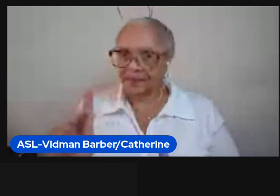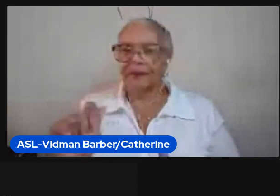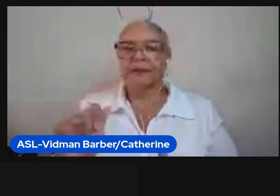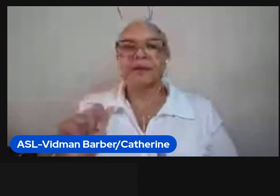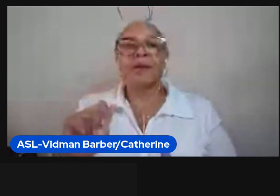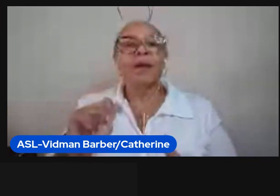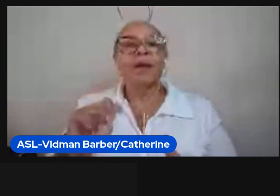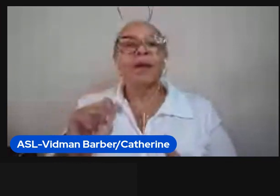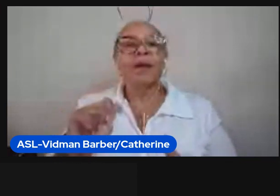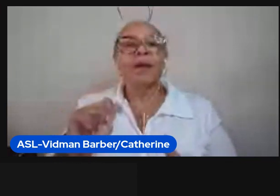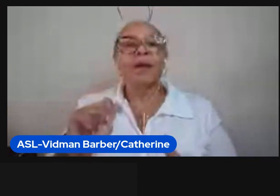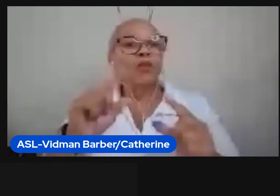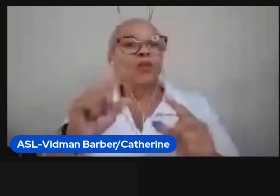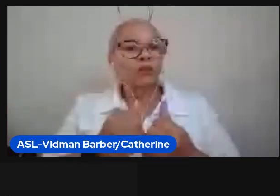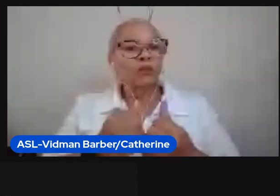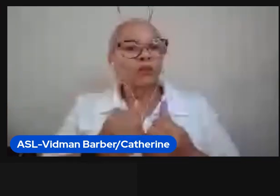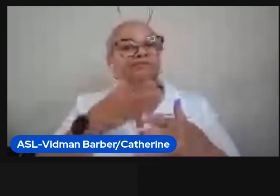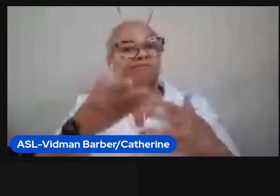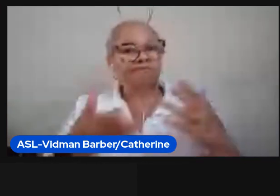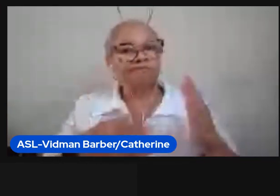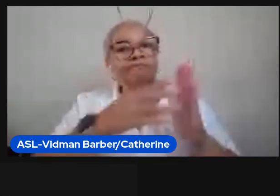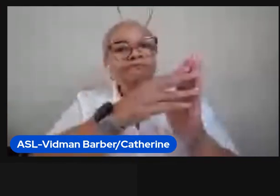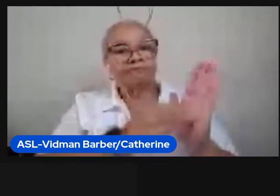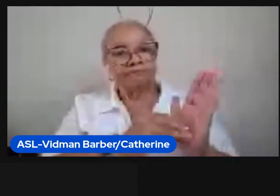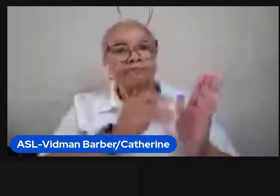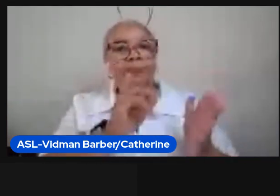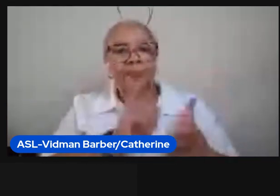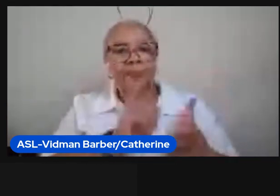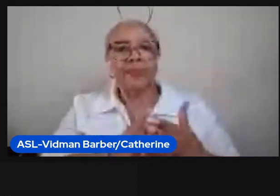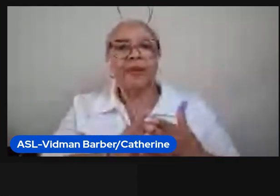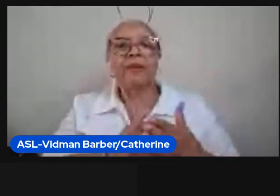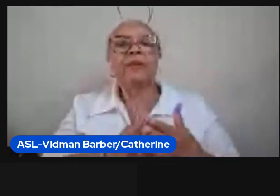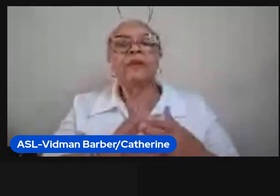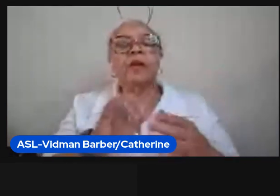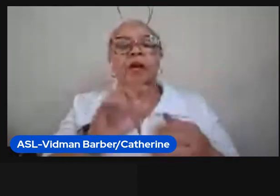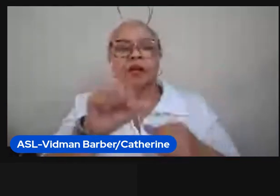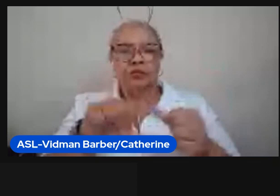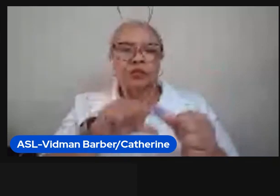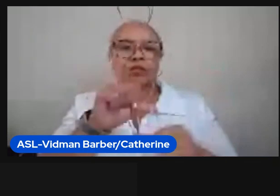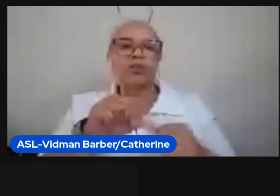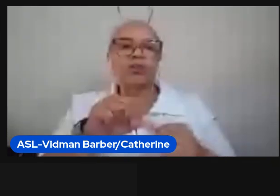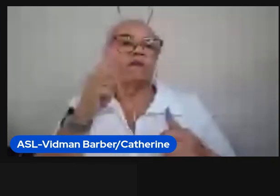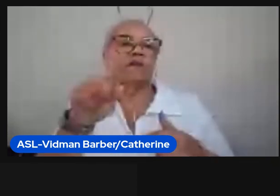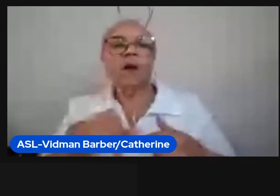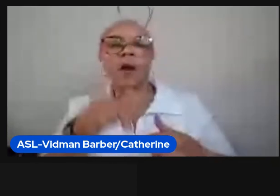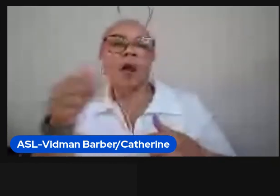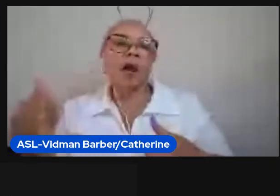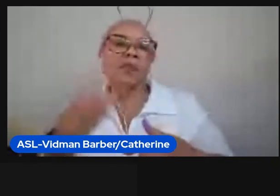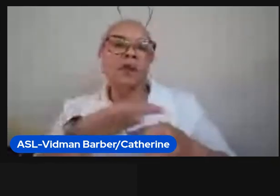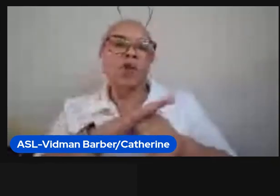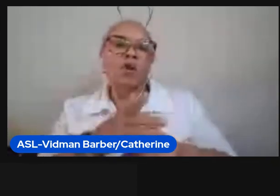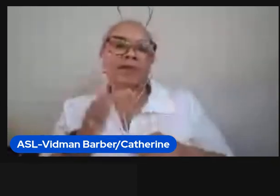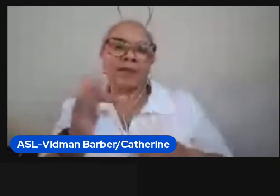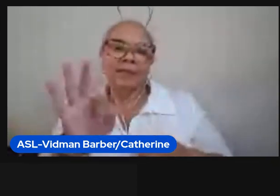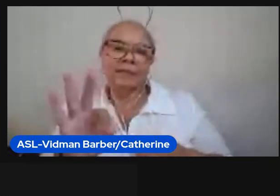have subsequently replicated that these associations for other COVID-19 vaccines.